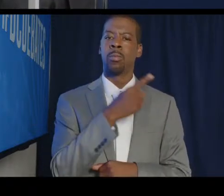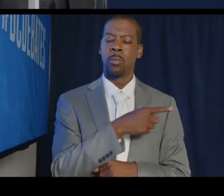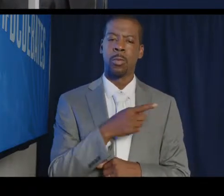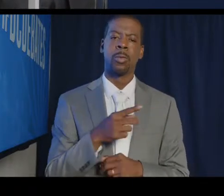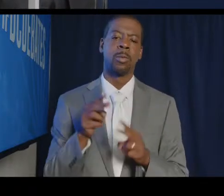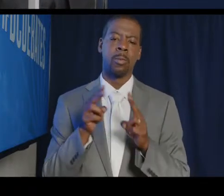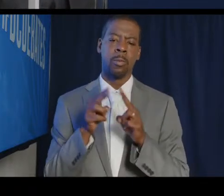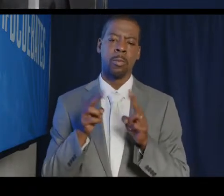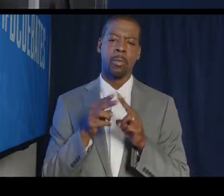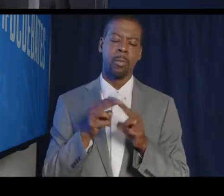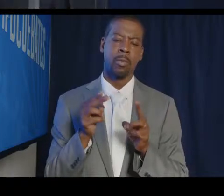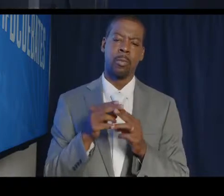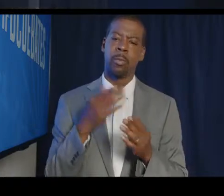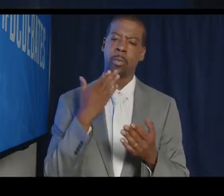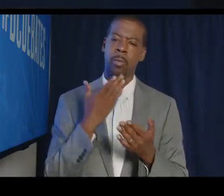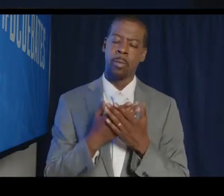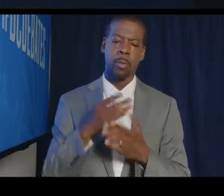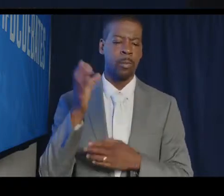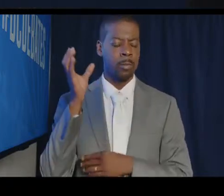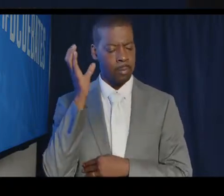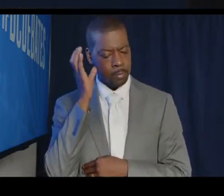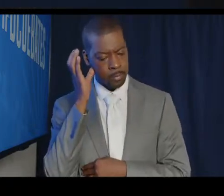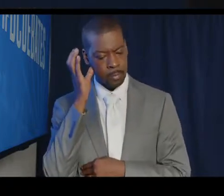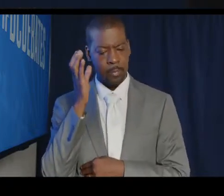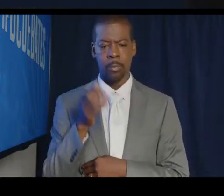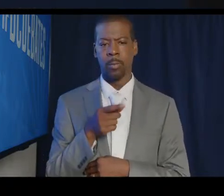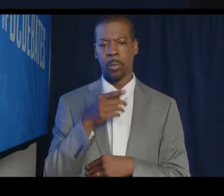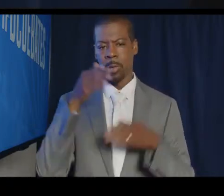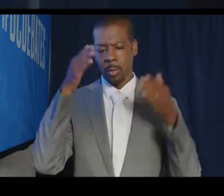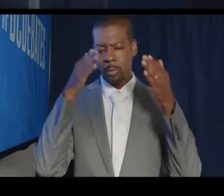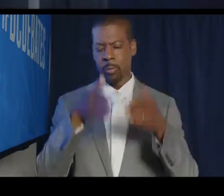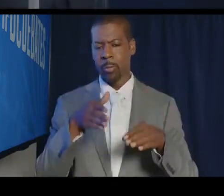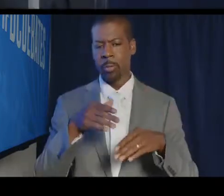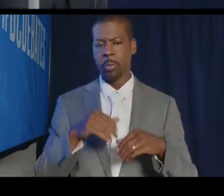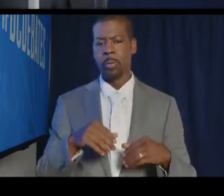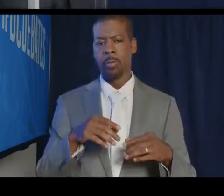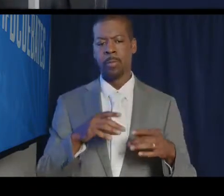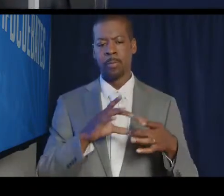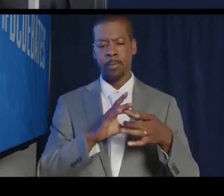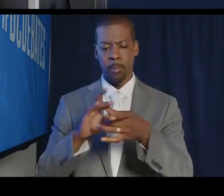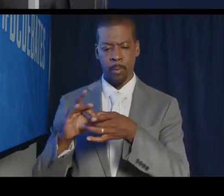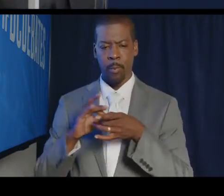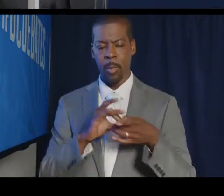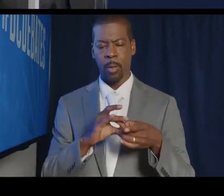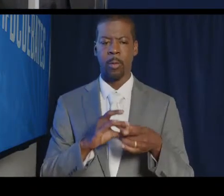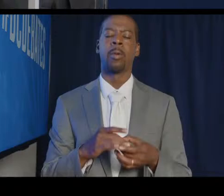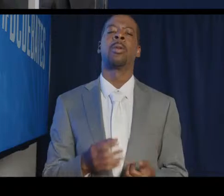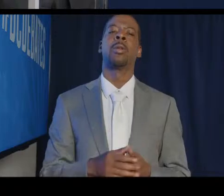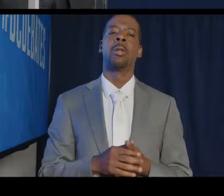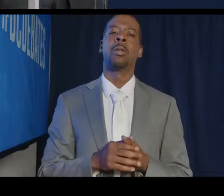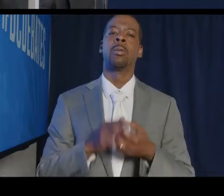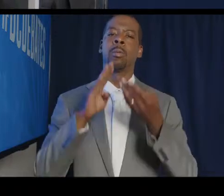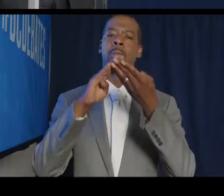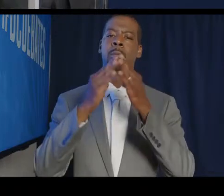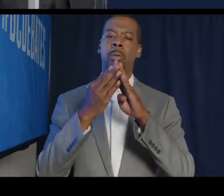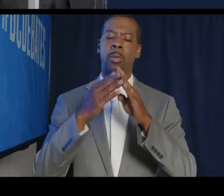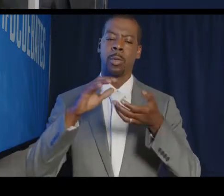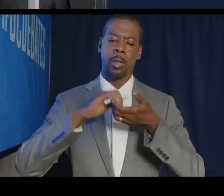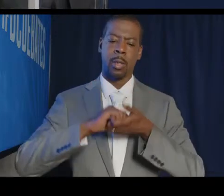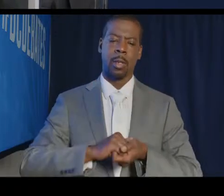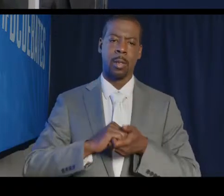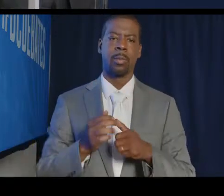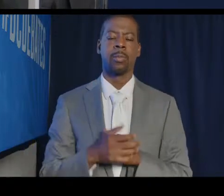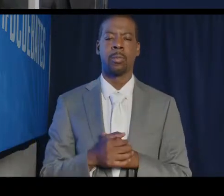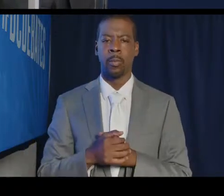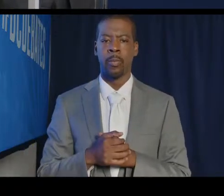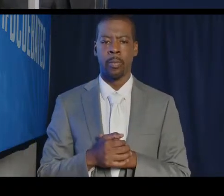to policy, a collaborative working style, and centering equity in her work. She considers herself to be a hard worker and effective legislator, securing